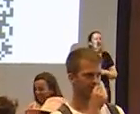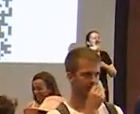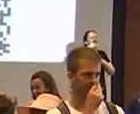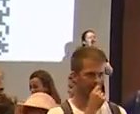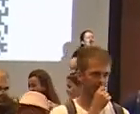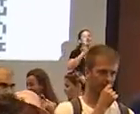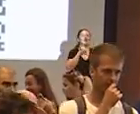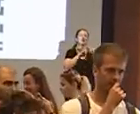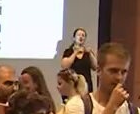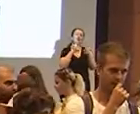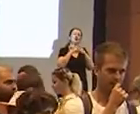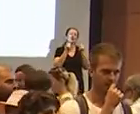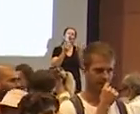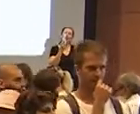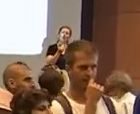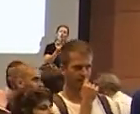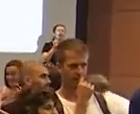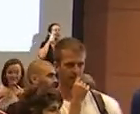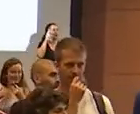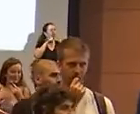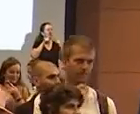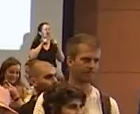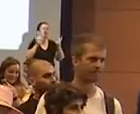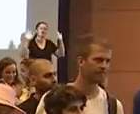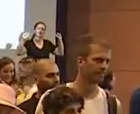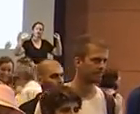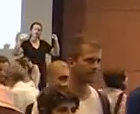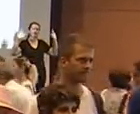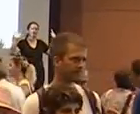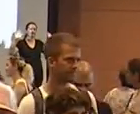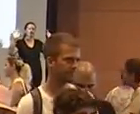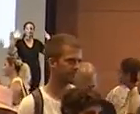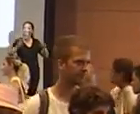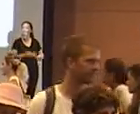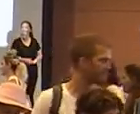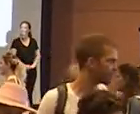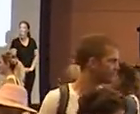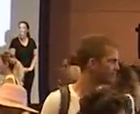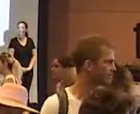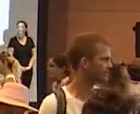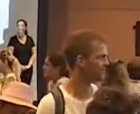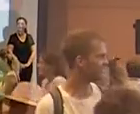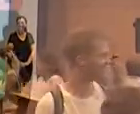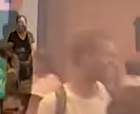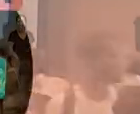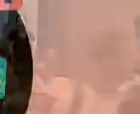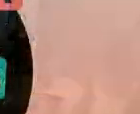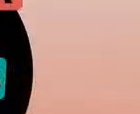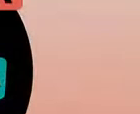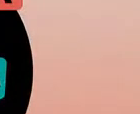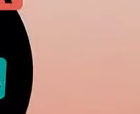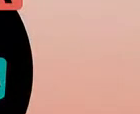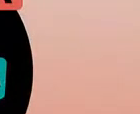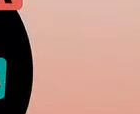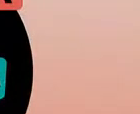jim jimbo stem out on stage we would like to thank you all very much for being with us during this two-day festival